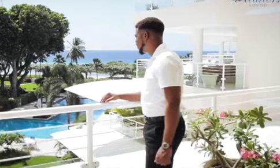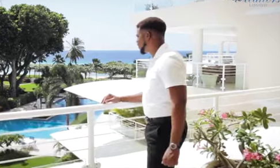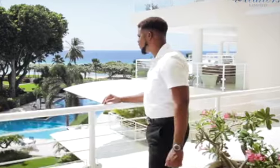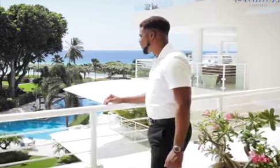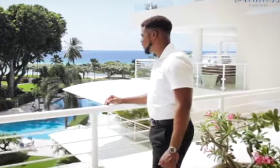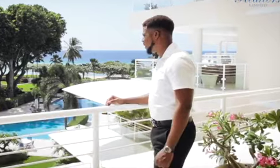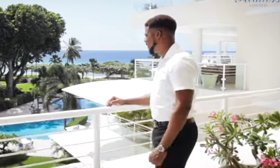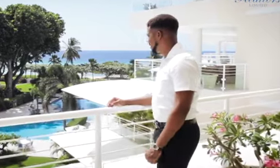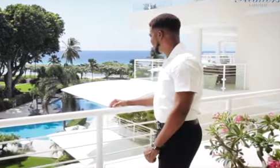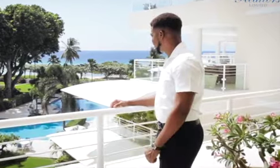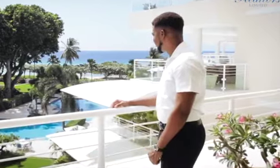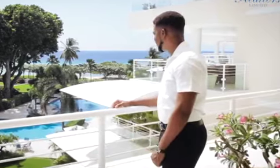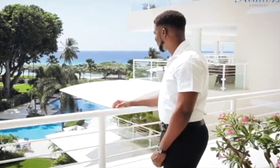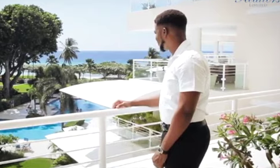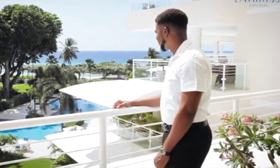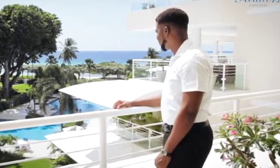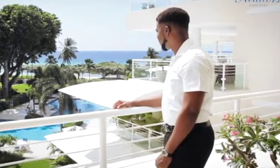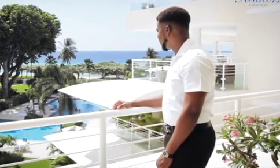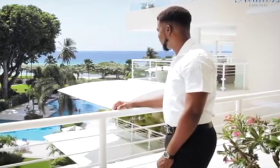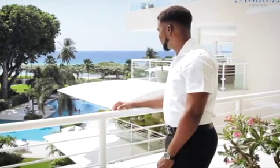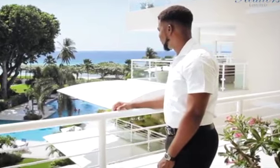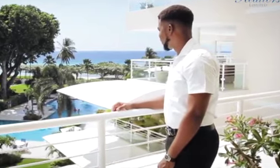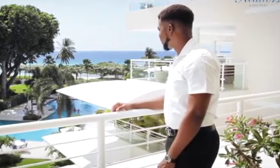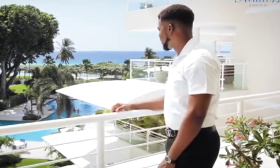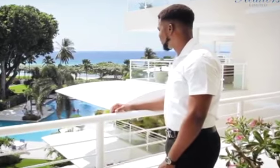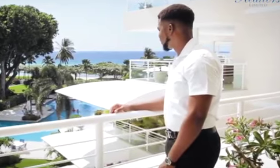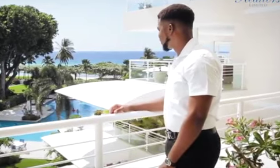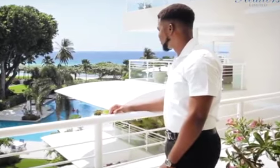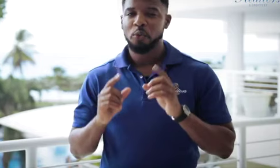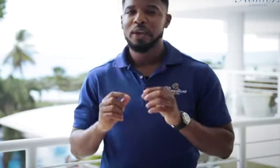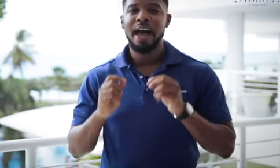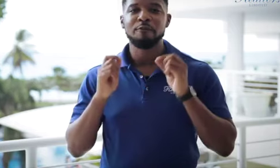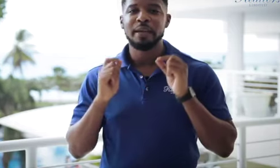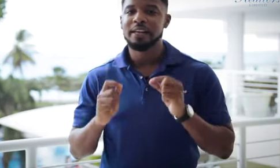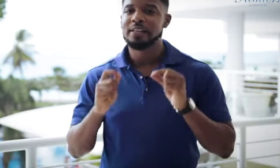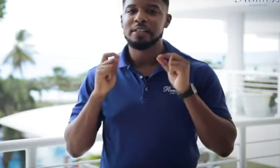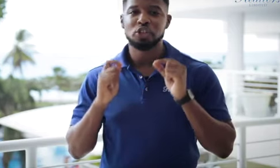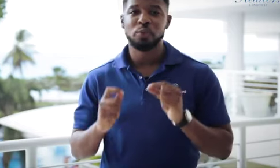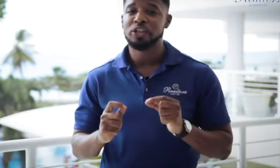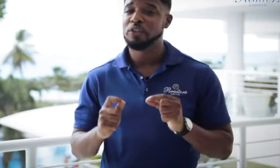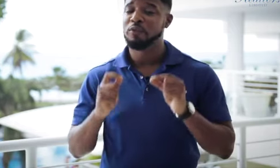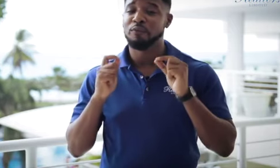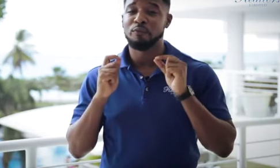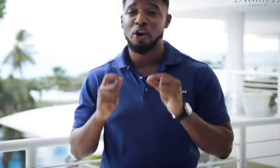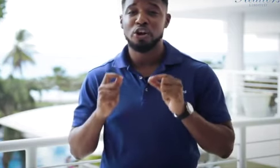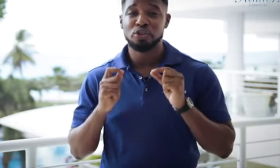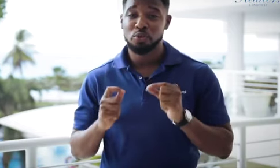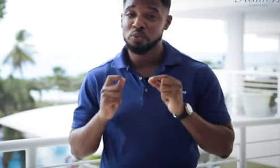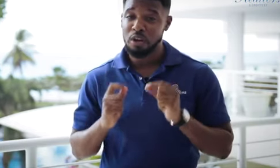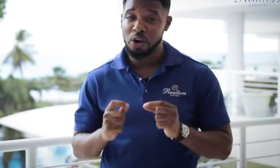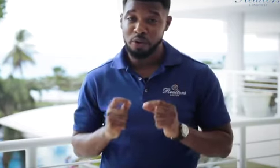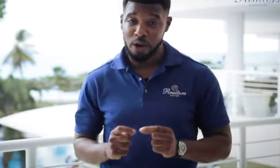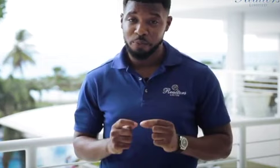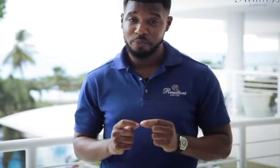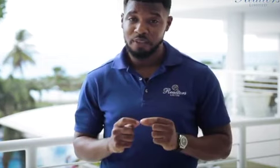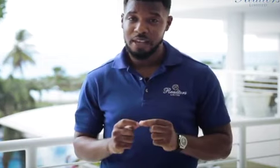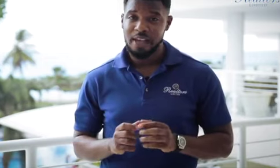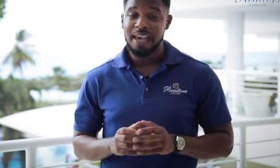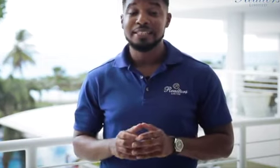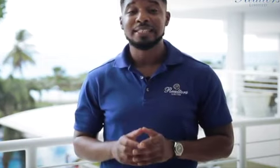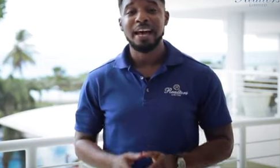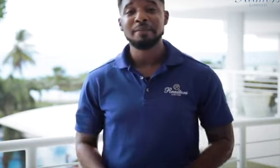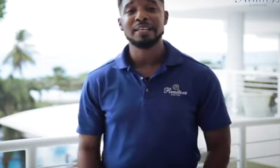-19 vaccines have been proven to provide a layer of protection against COVID-19. We have been in this situation for far too long now.